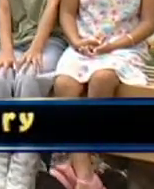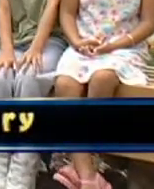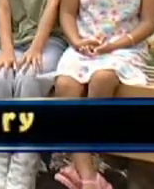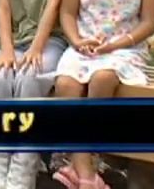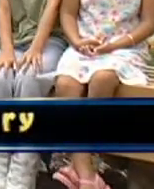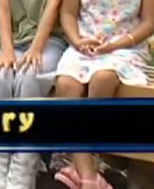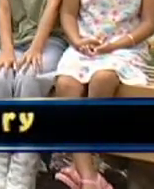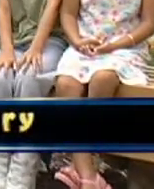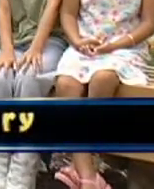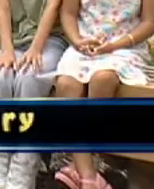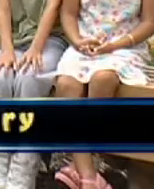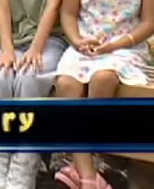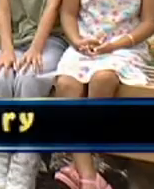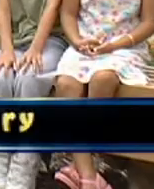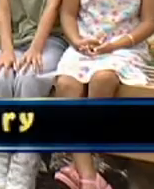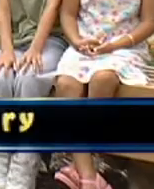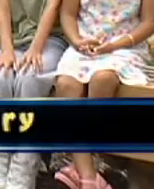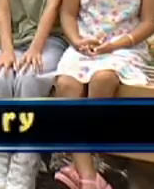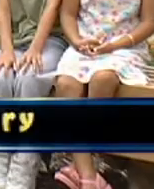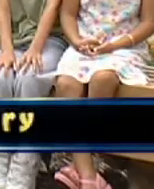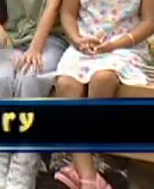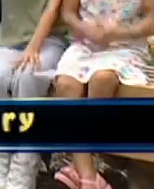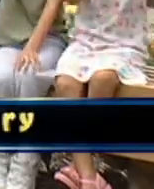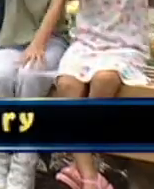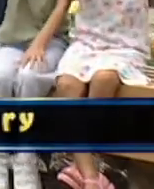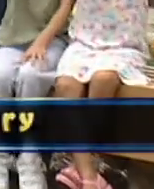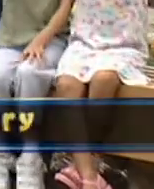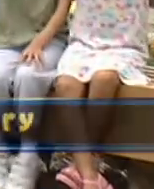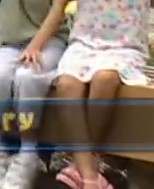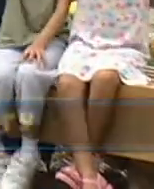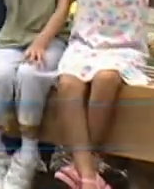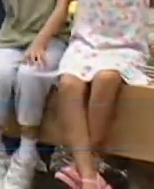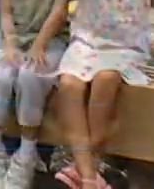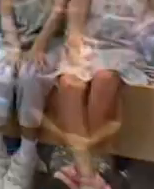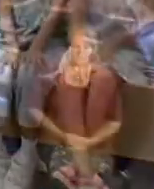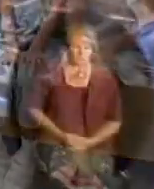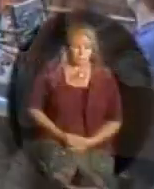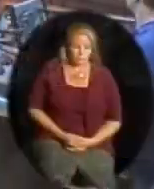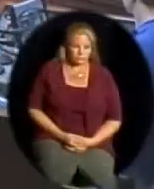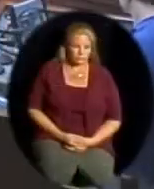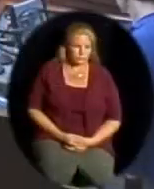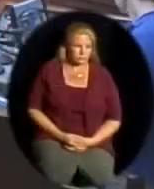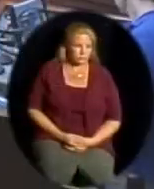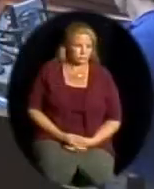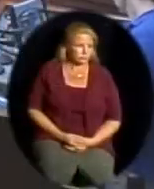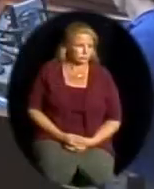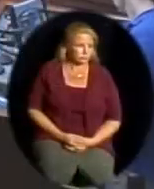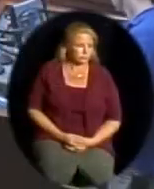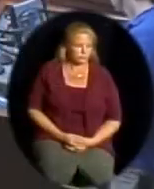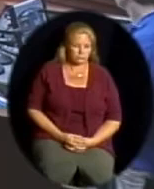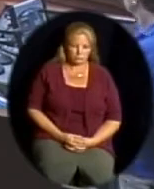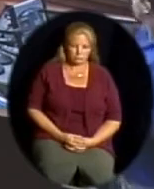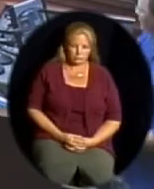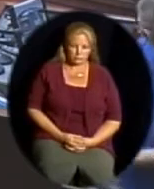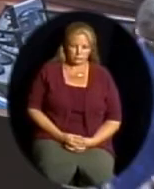At Westview, we are responsible students. Go Wildcats!